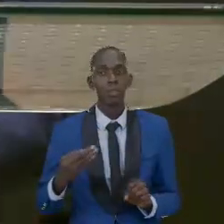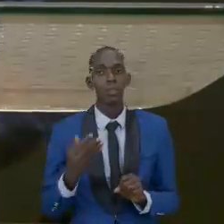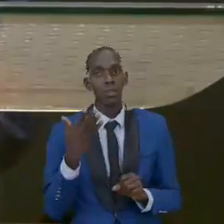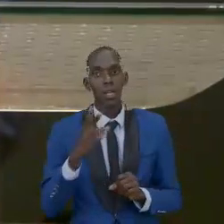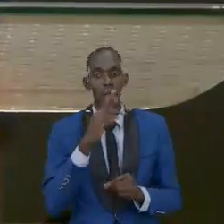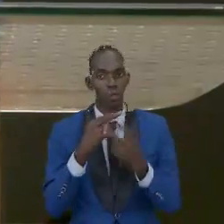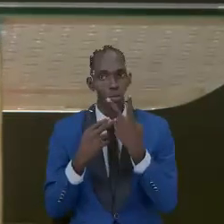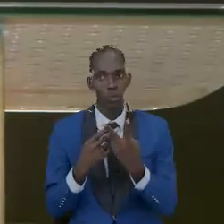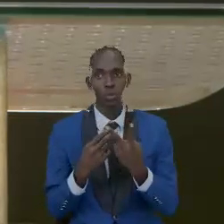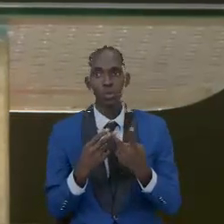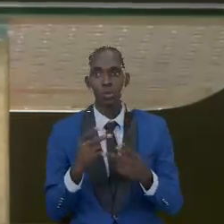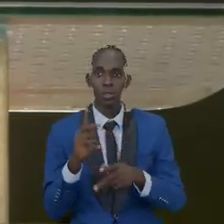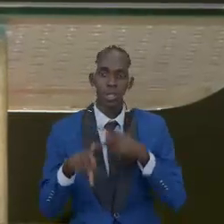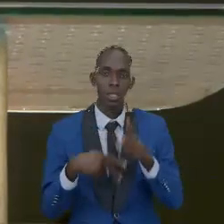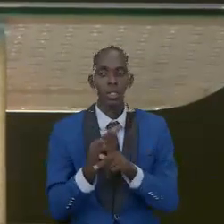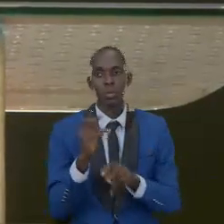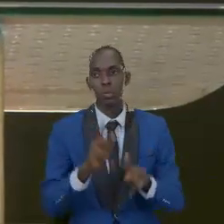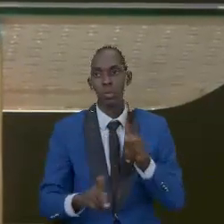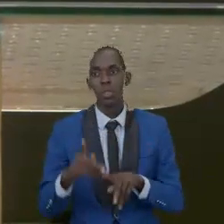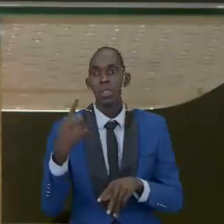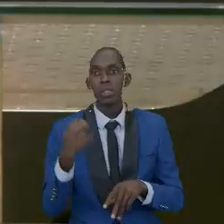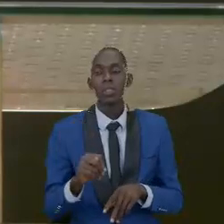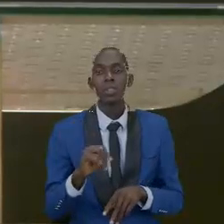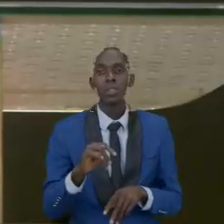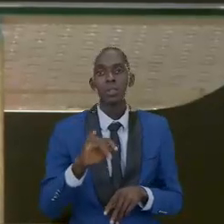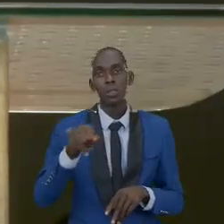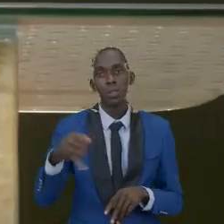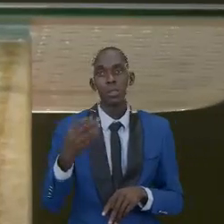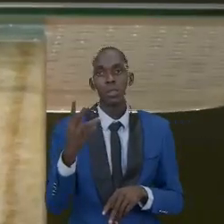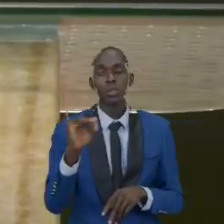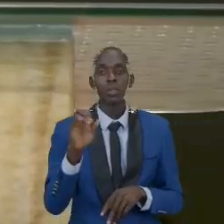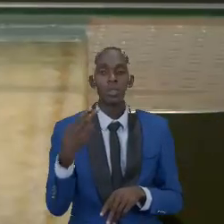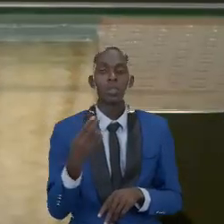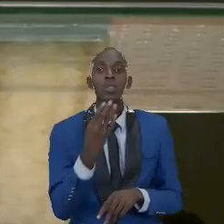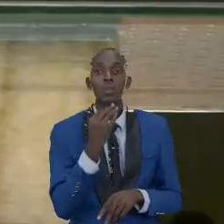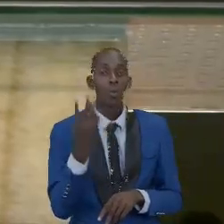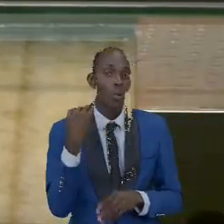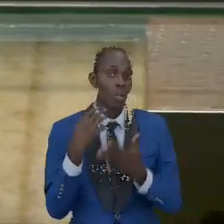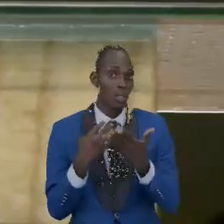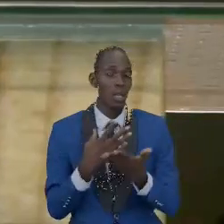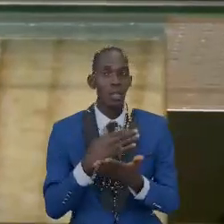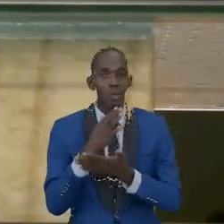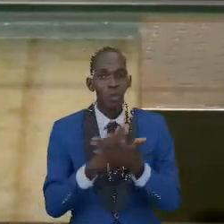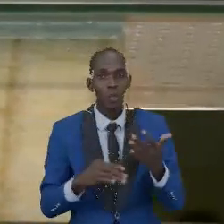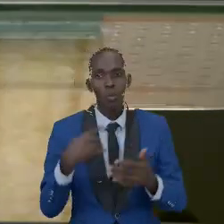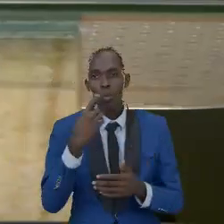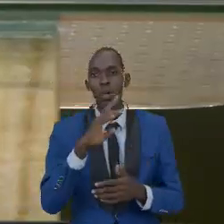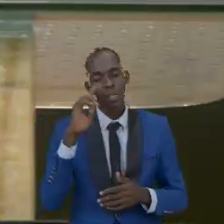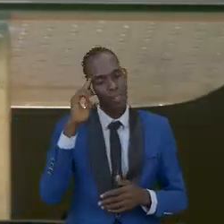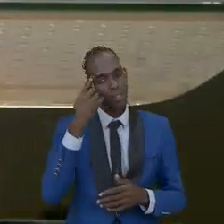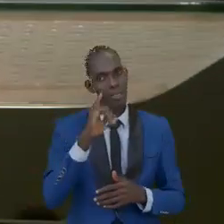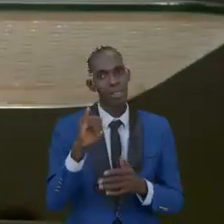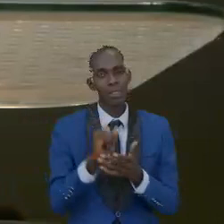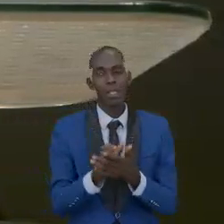of people: the Jews who are there, and there were those who were thinking that